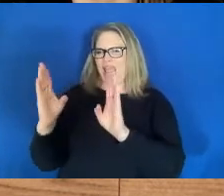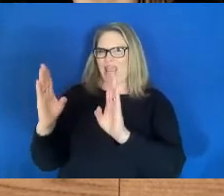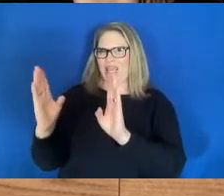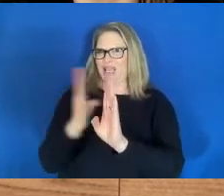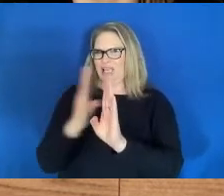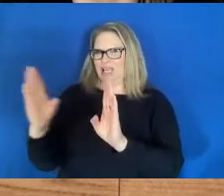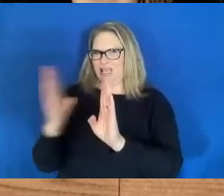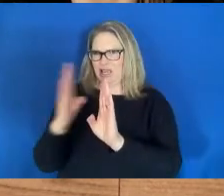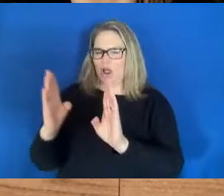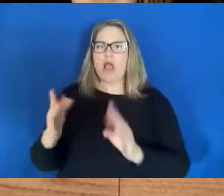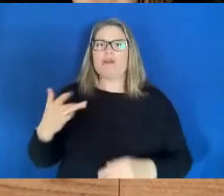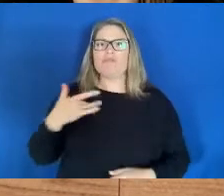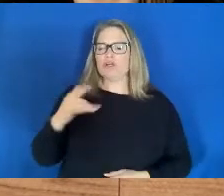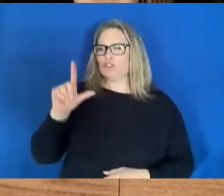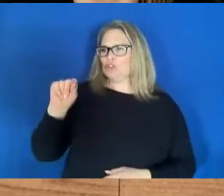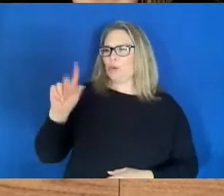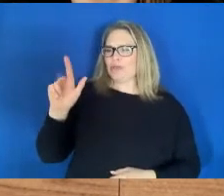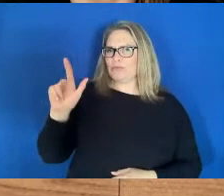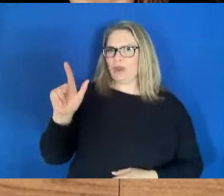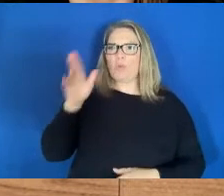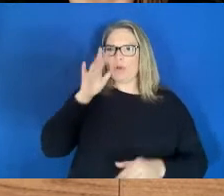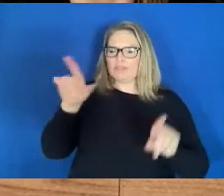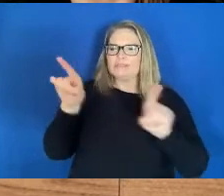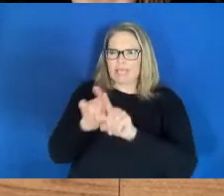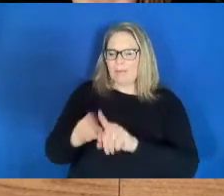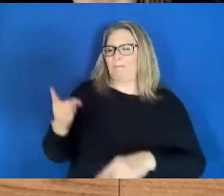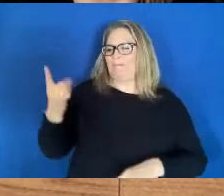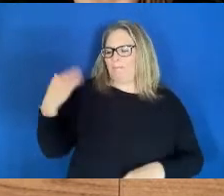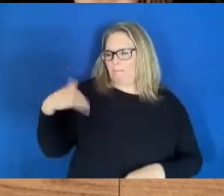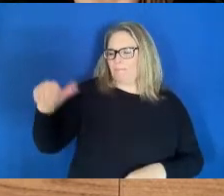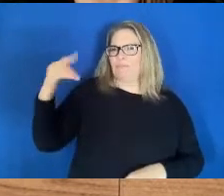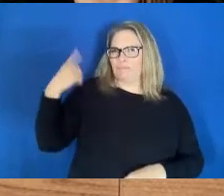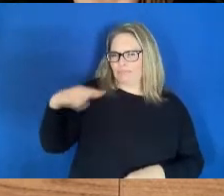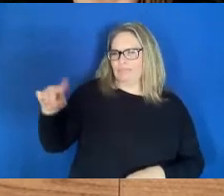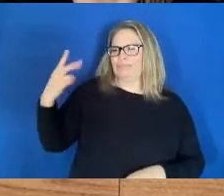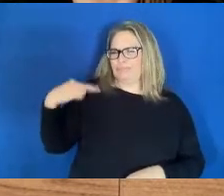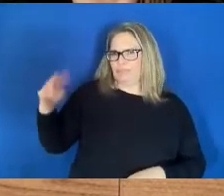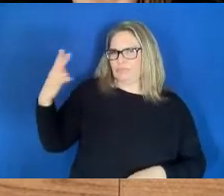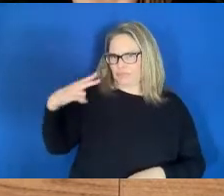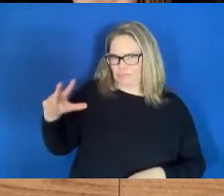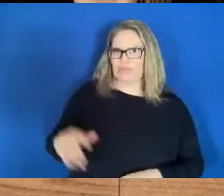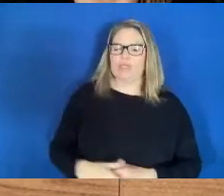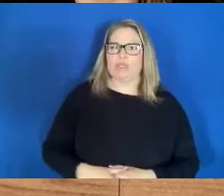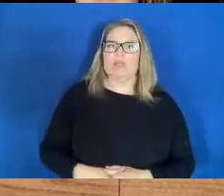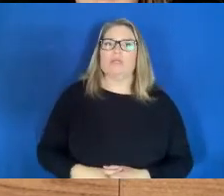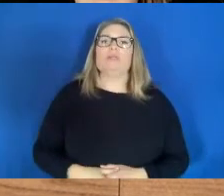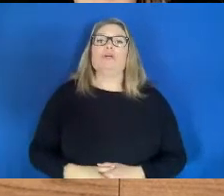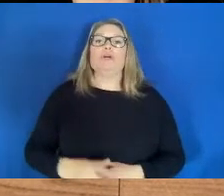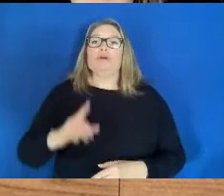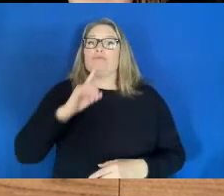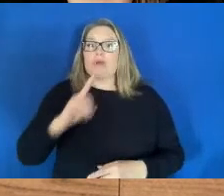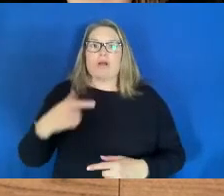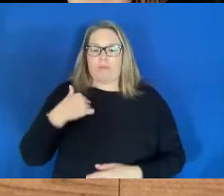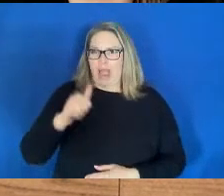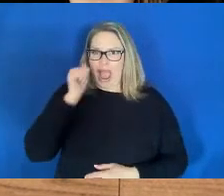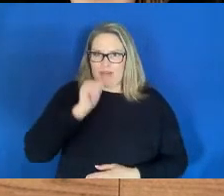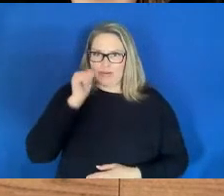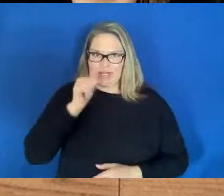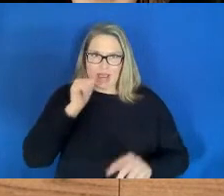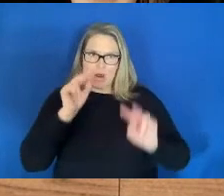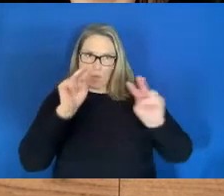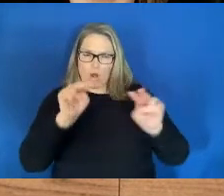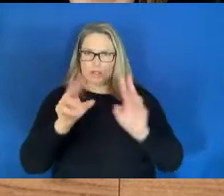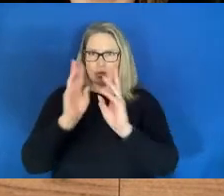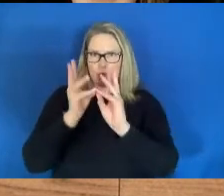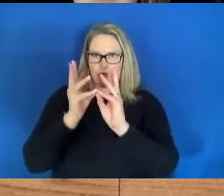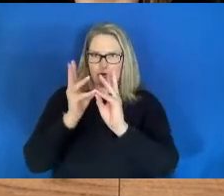that 2023 will be any different. Flooding is highly dependent on day-to-day weather. The weather